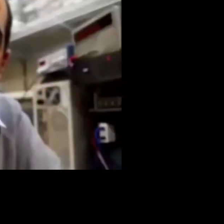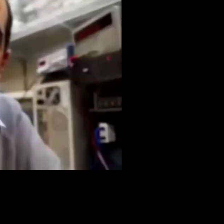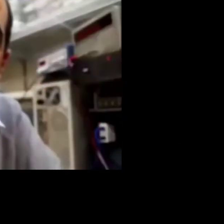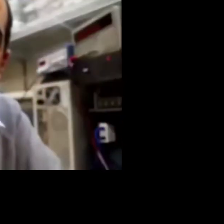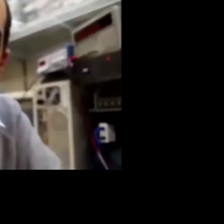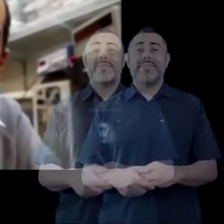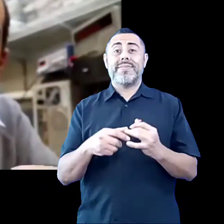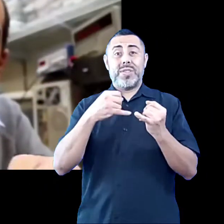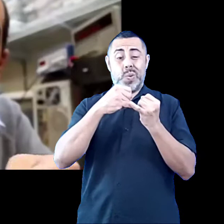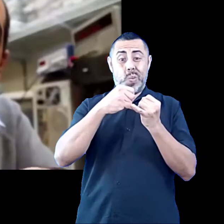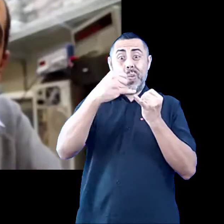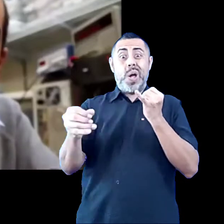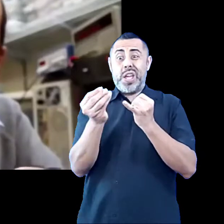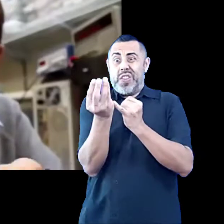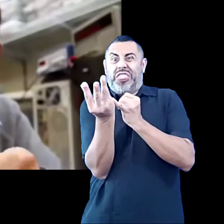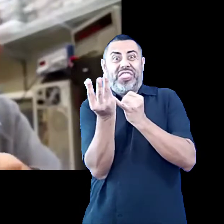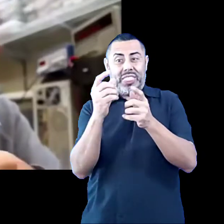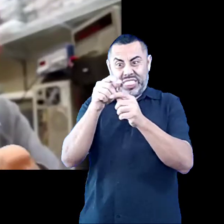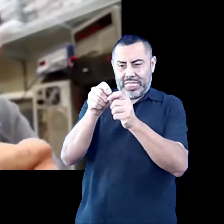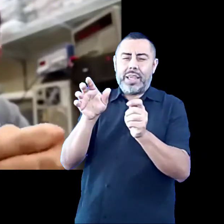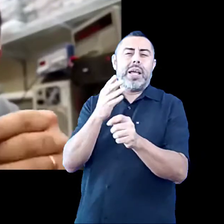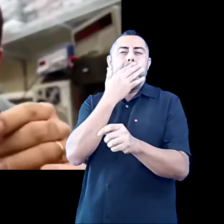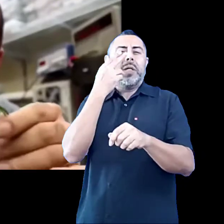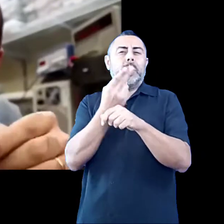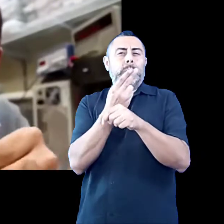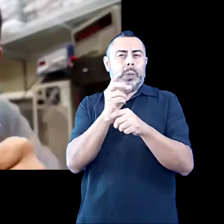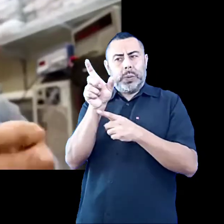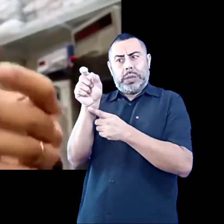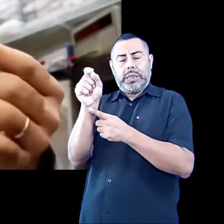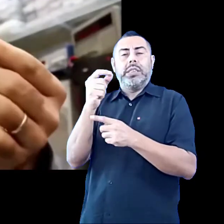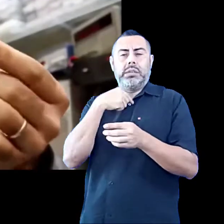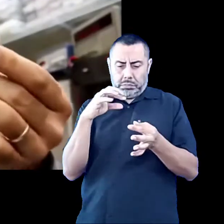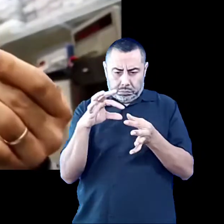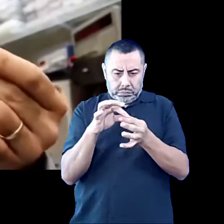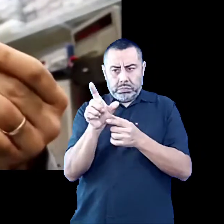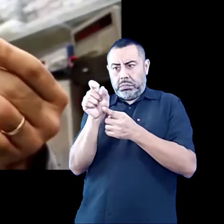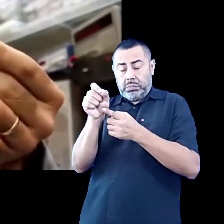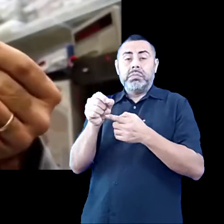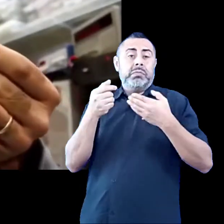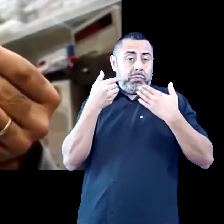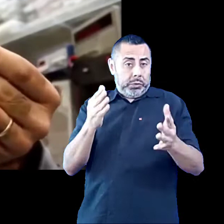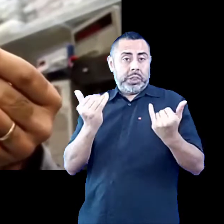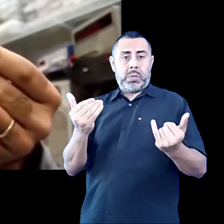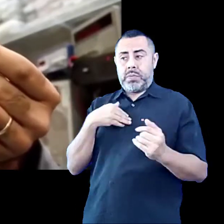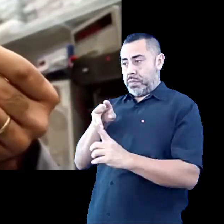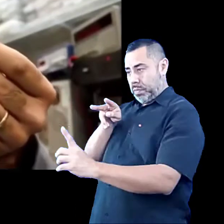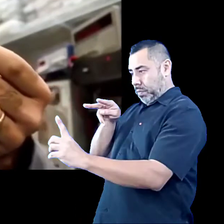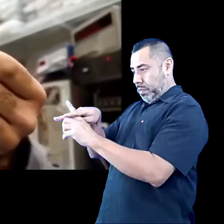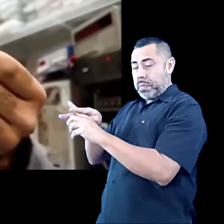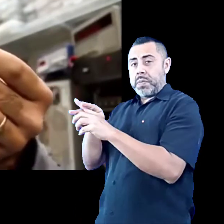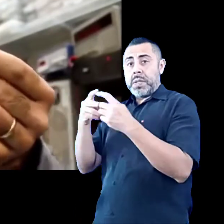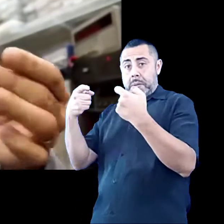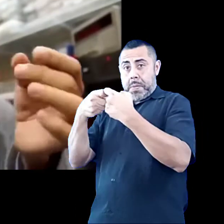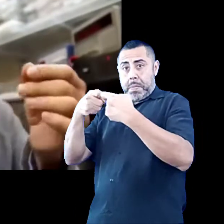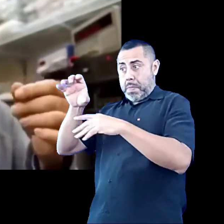Well, it's always safer not to work with live, loose wire, so instead I'm using these alligator clips here. I put the bullet